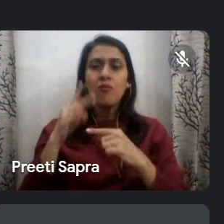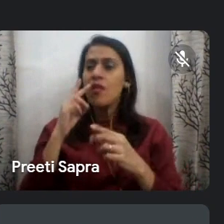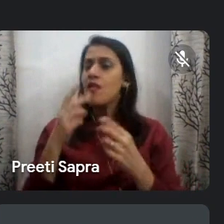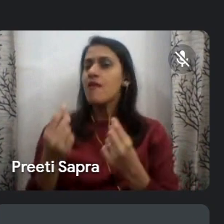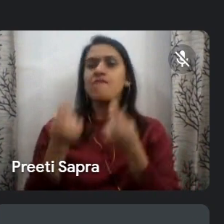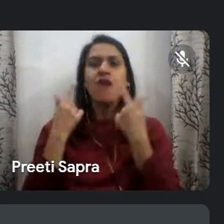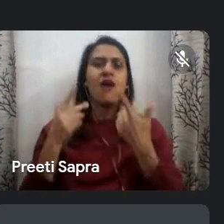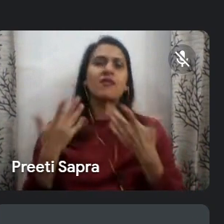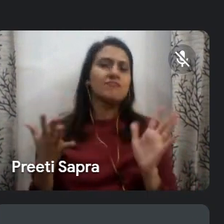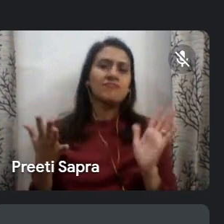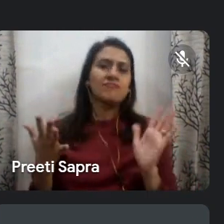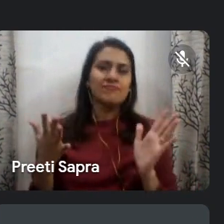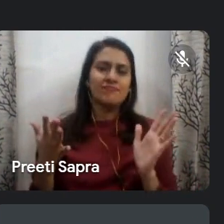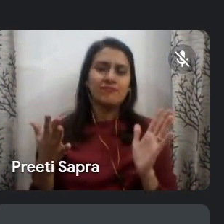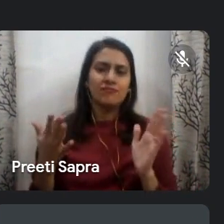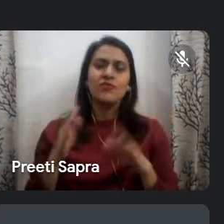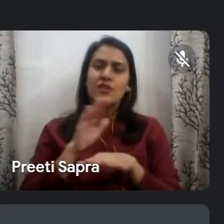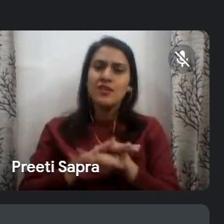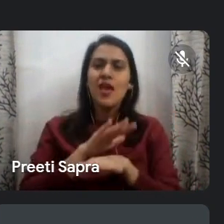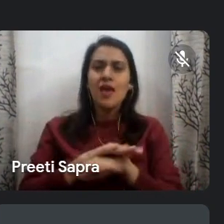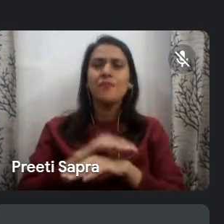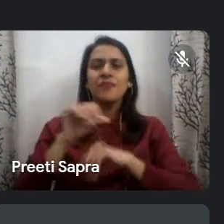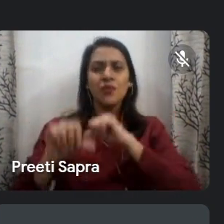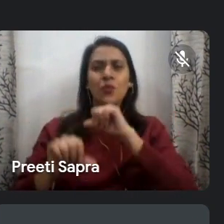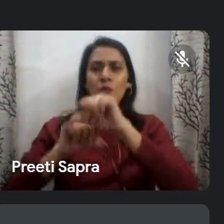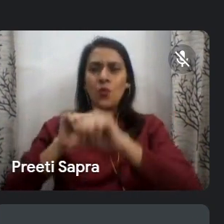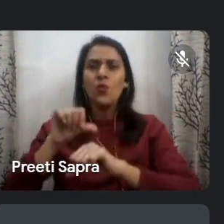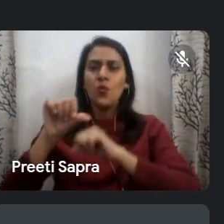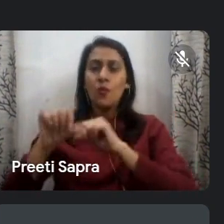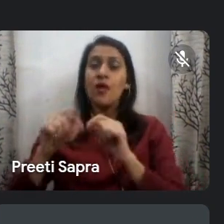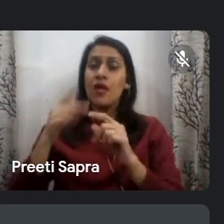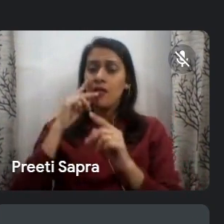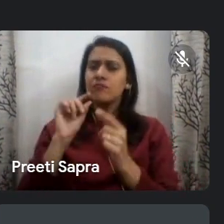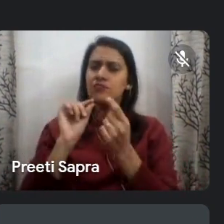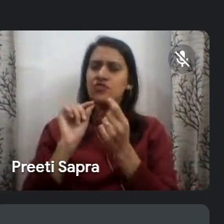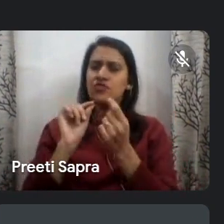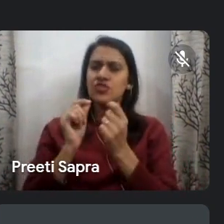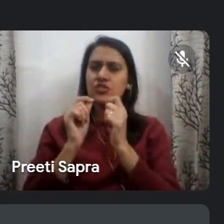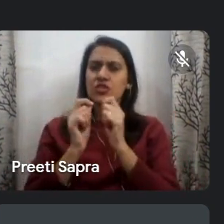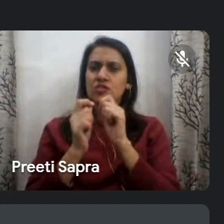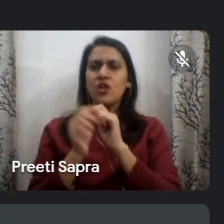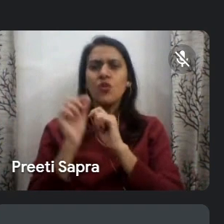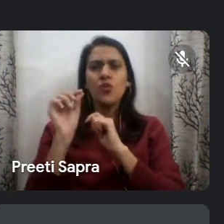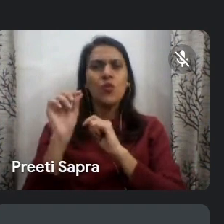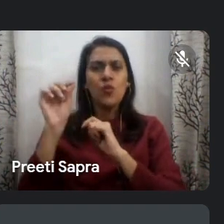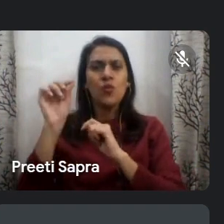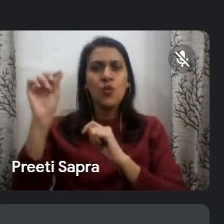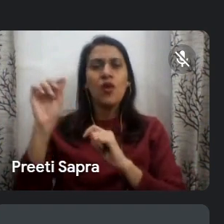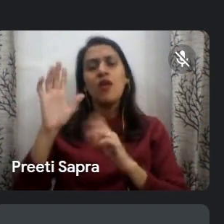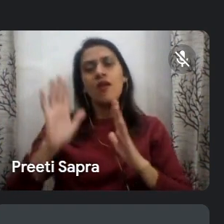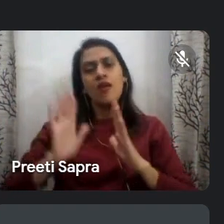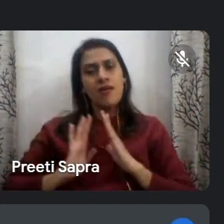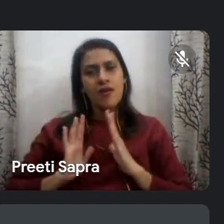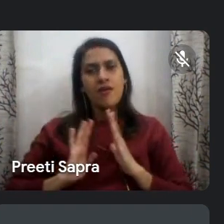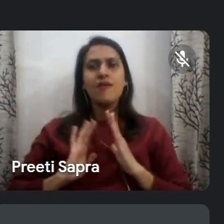but sometimes to see that tangible progress will take time. So I just wanted to add that